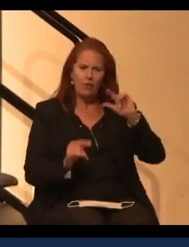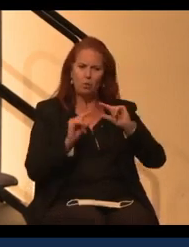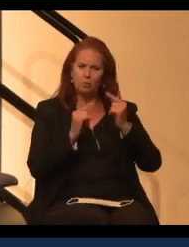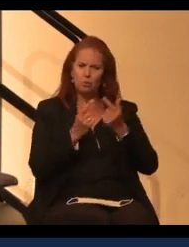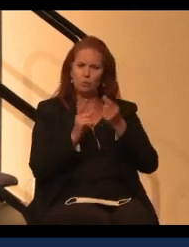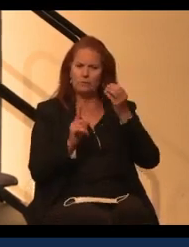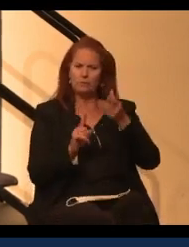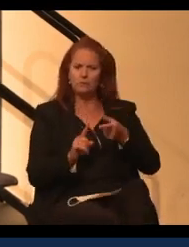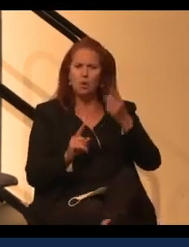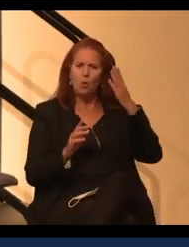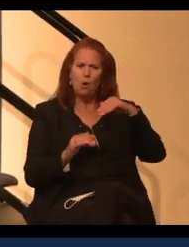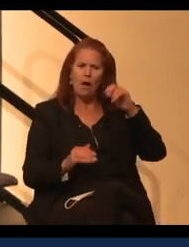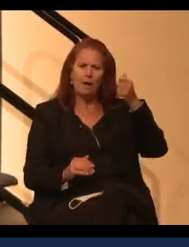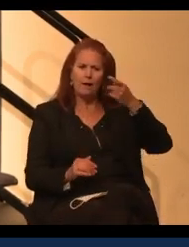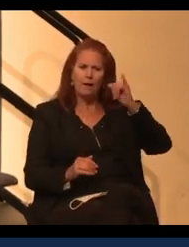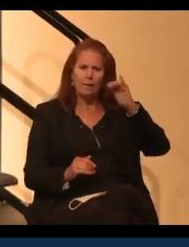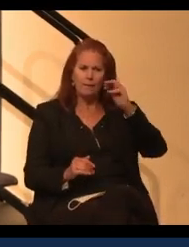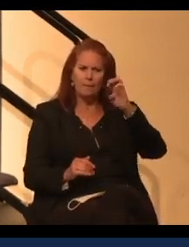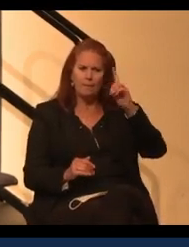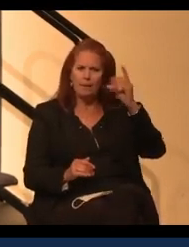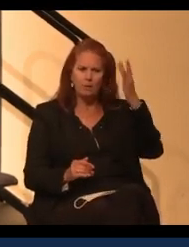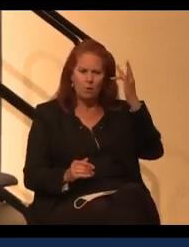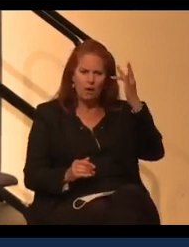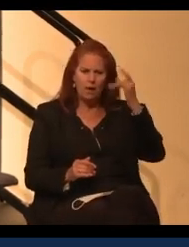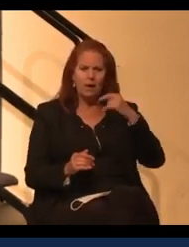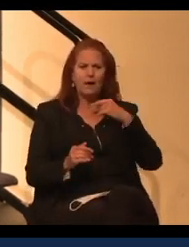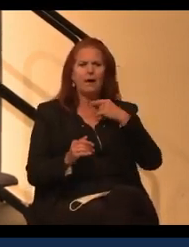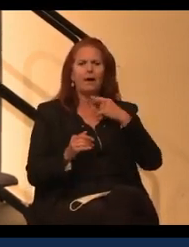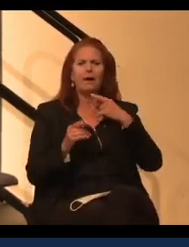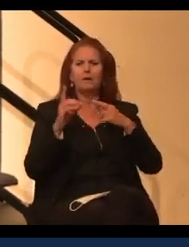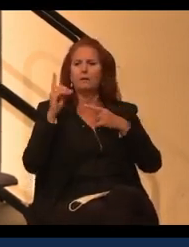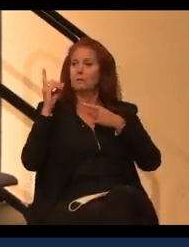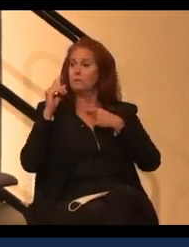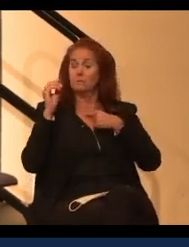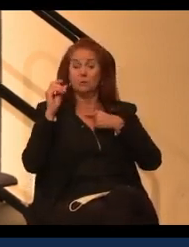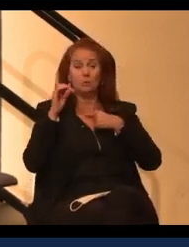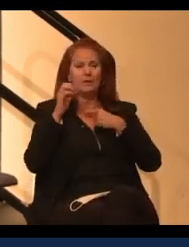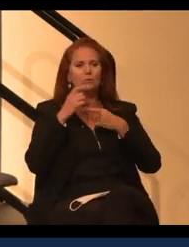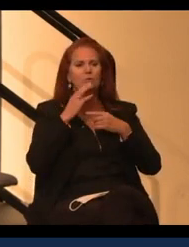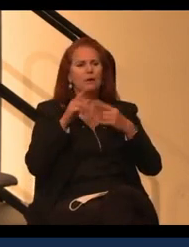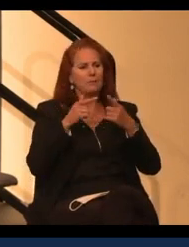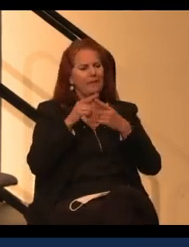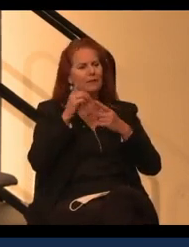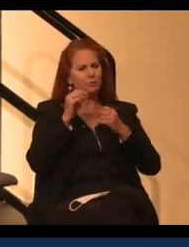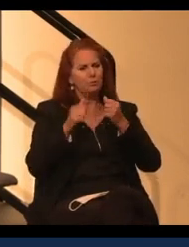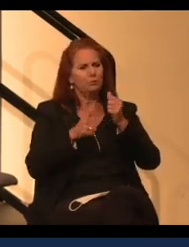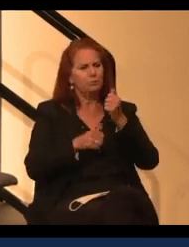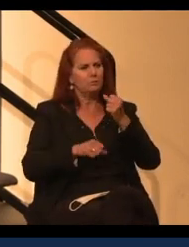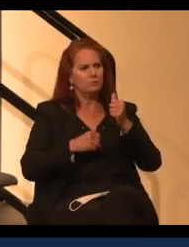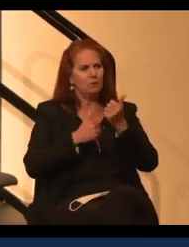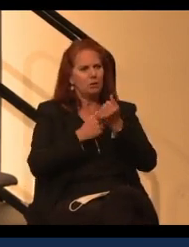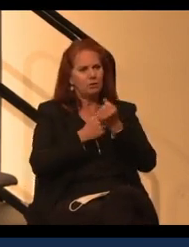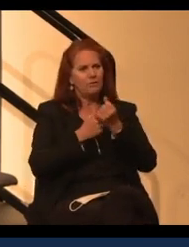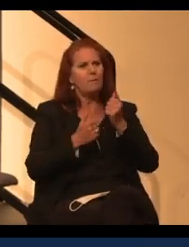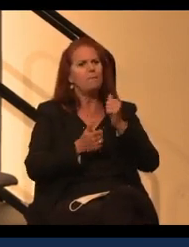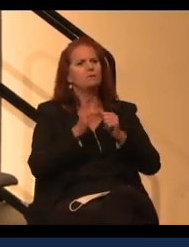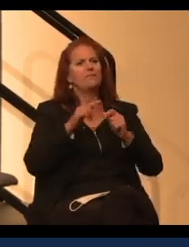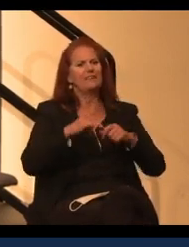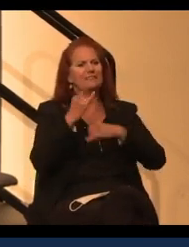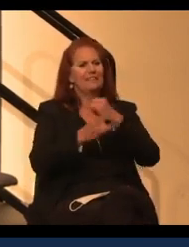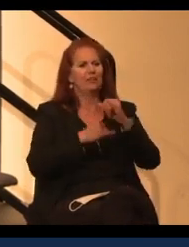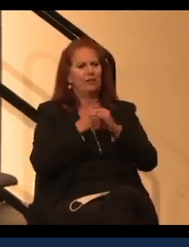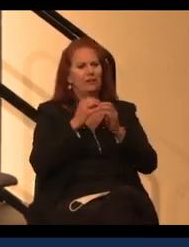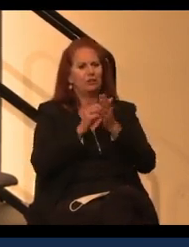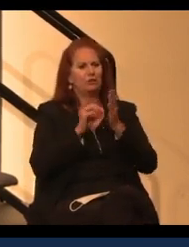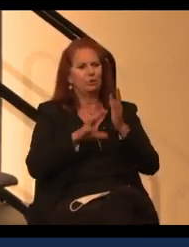Why ISPO? Why are we focusing on them? Dulce was talking about, they do constitute a majority of this international student